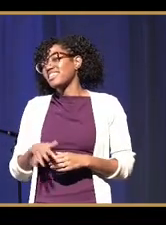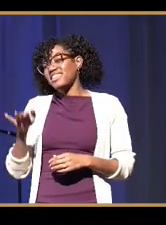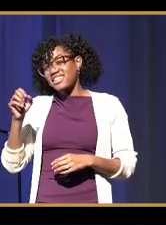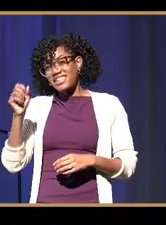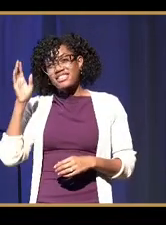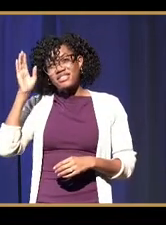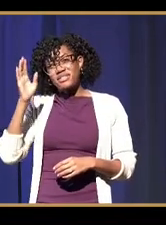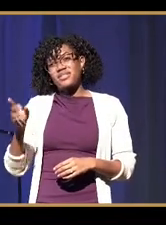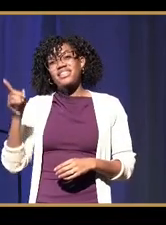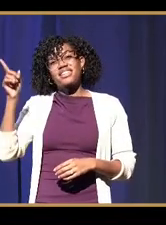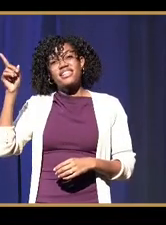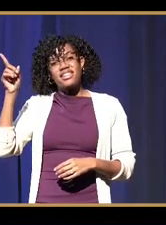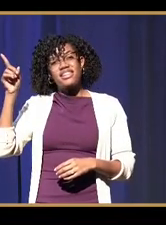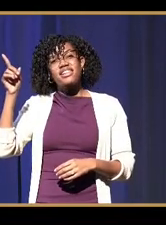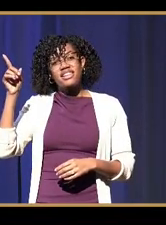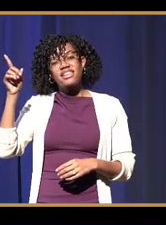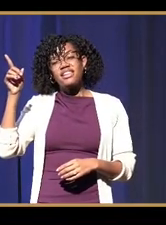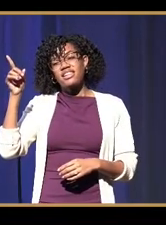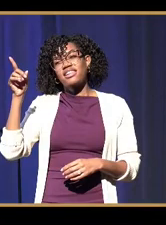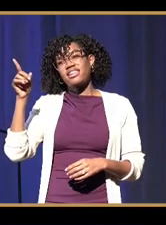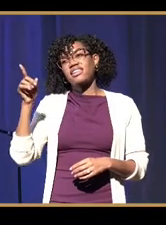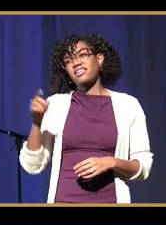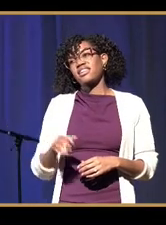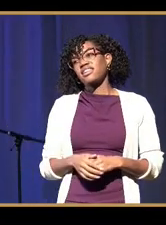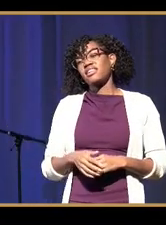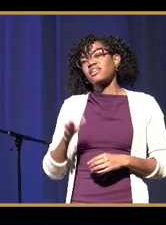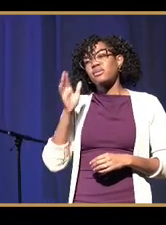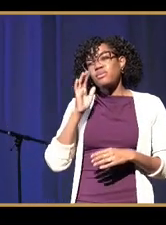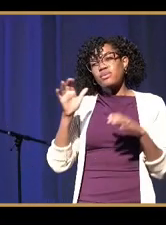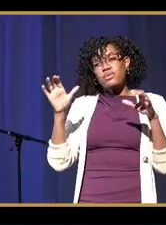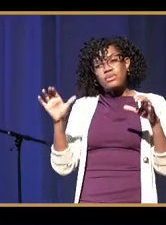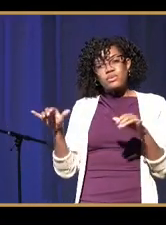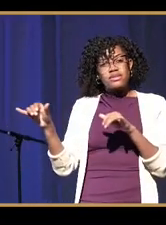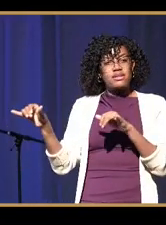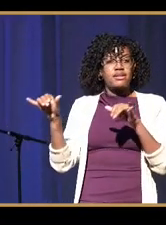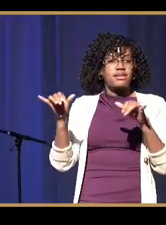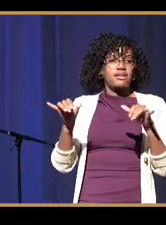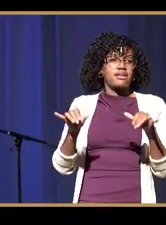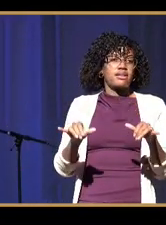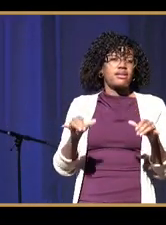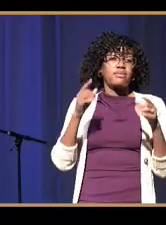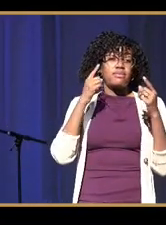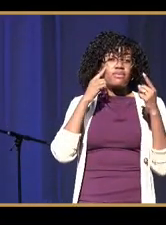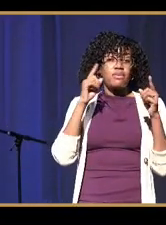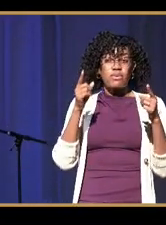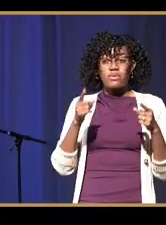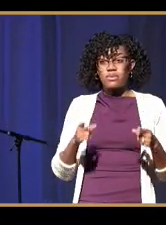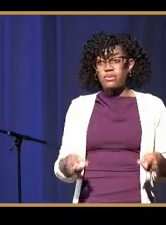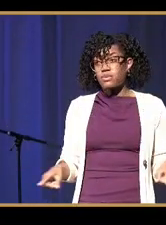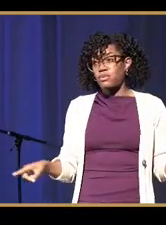Yes, he will. He'll do the same for you.